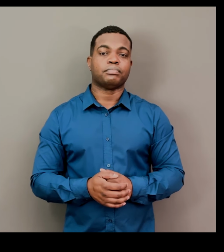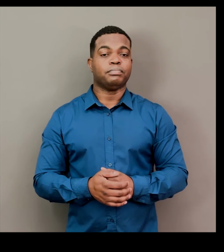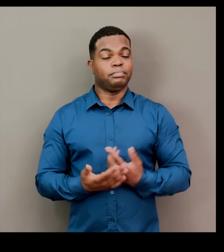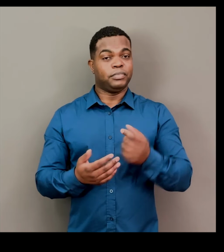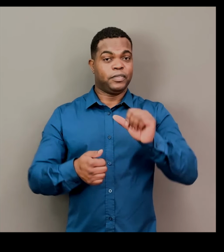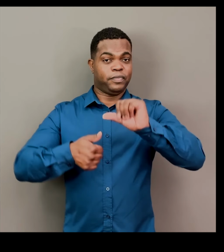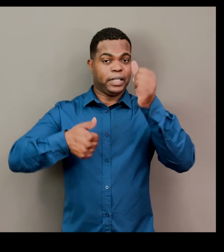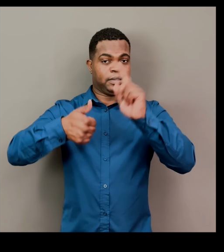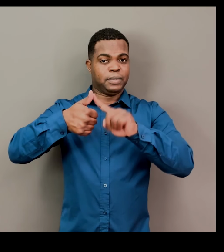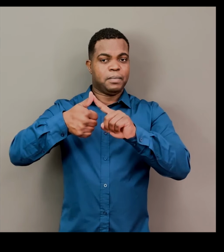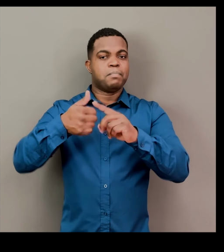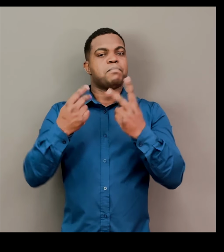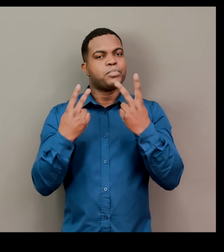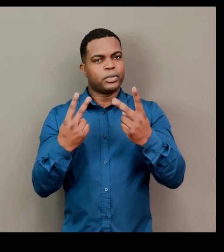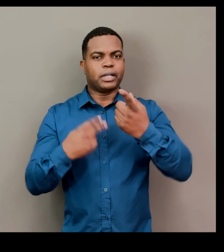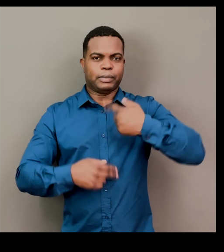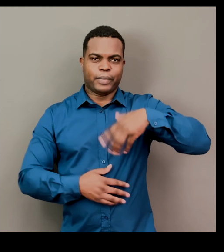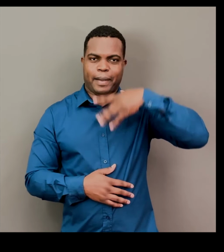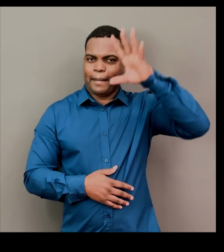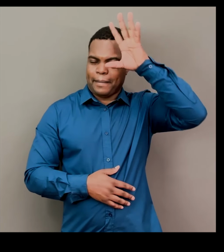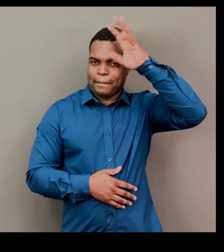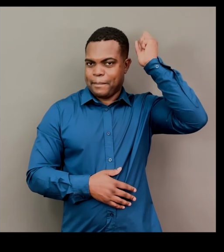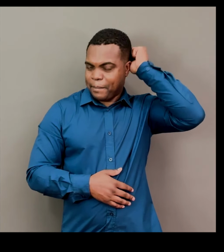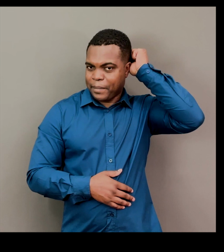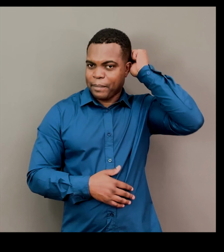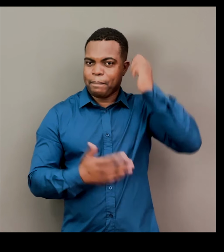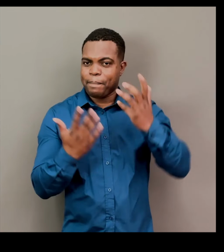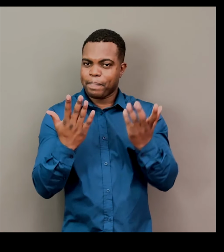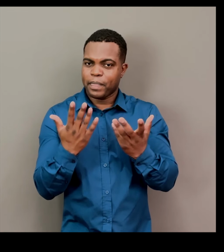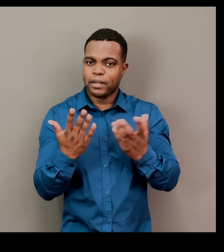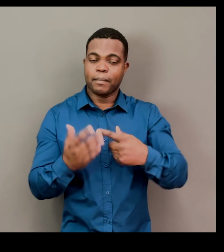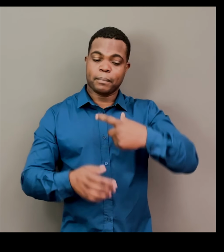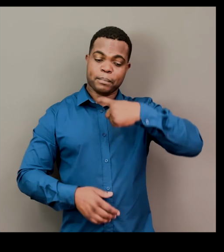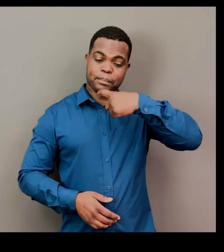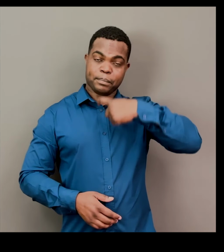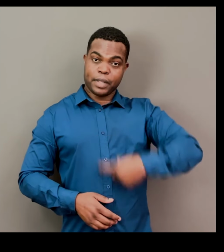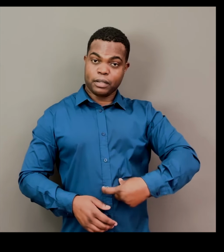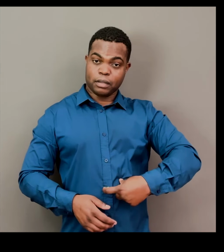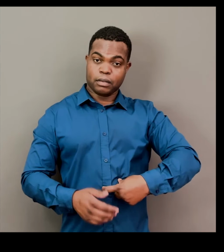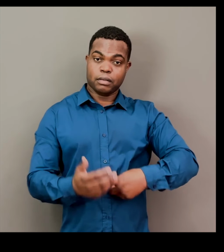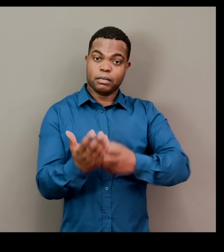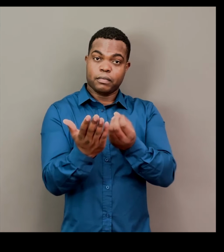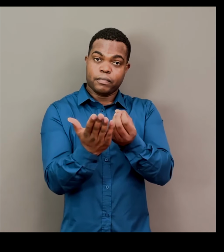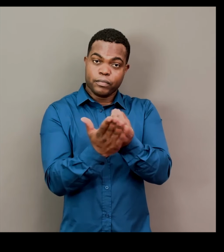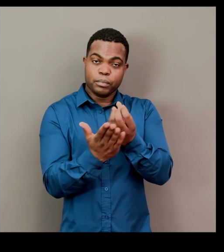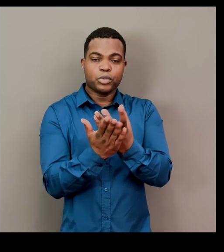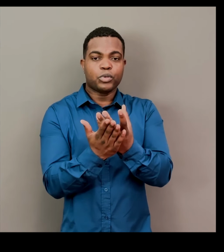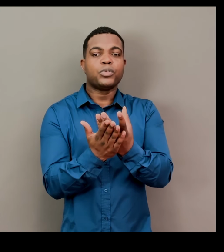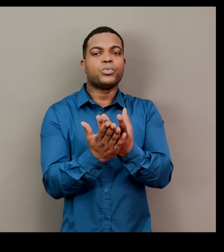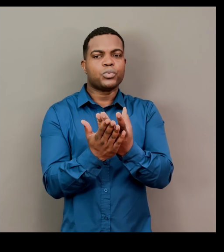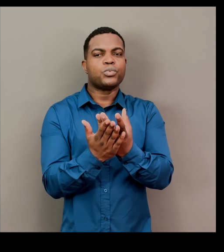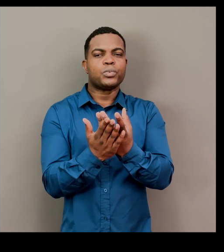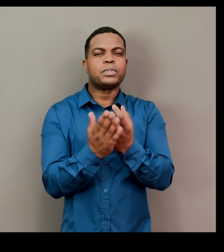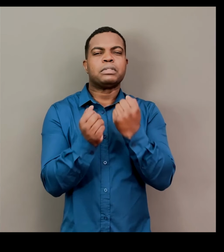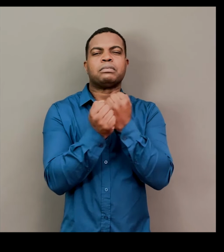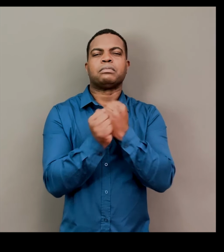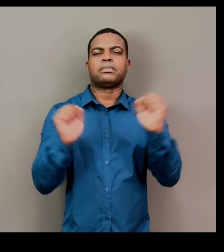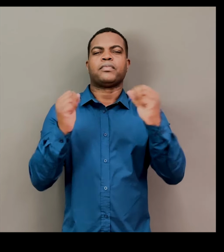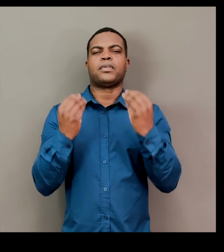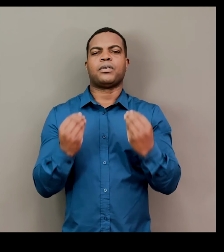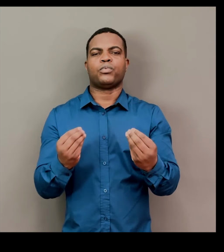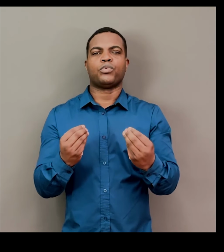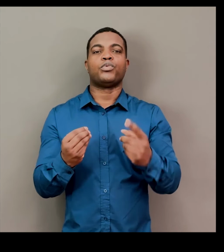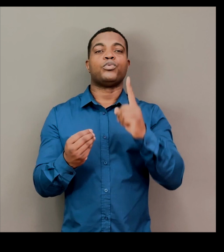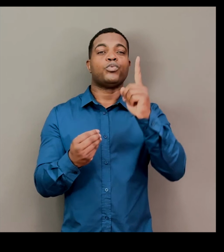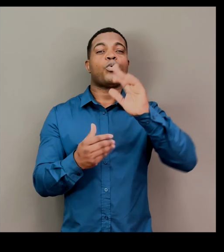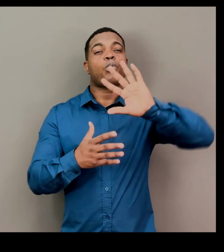First, we have to remember that our personal information are the safest when they are